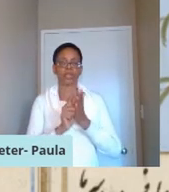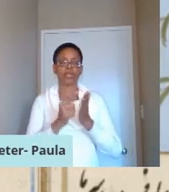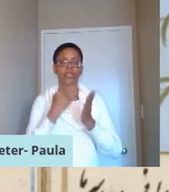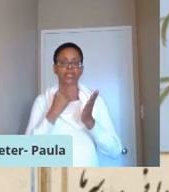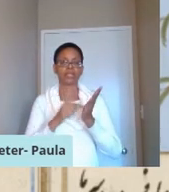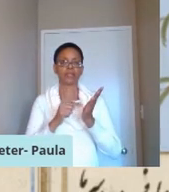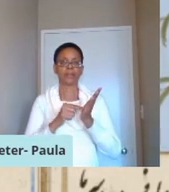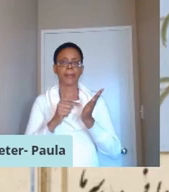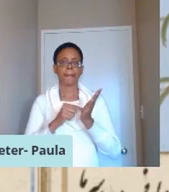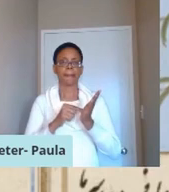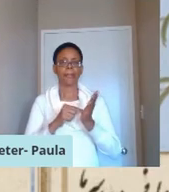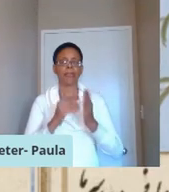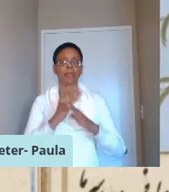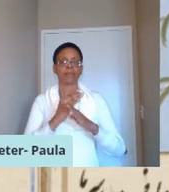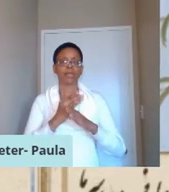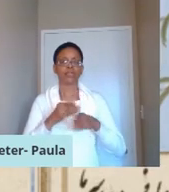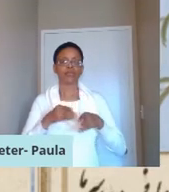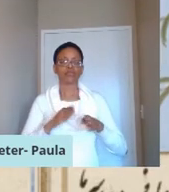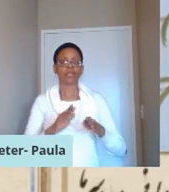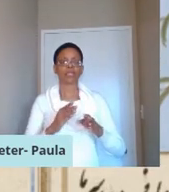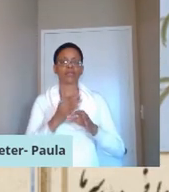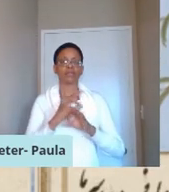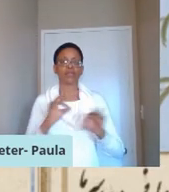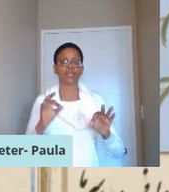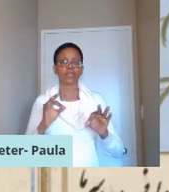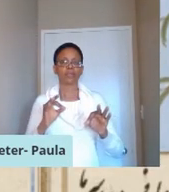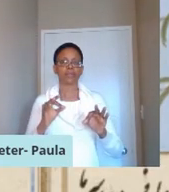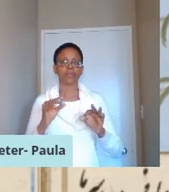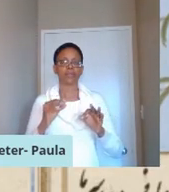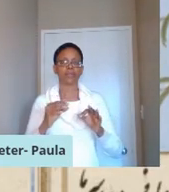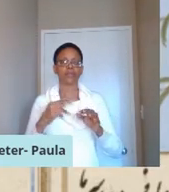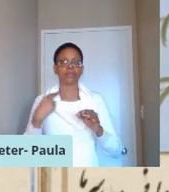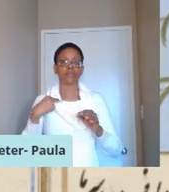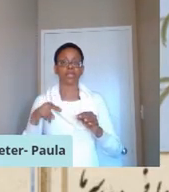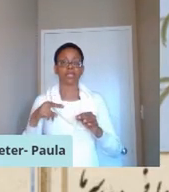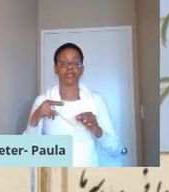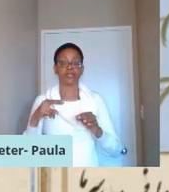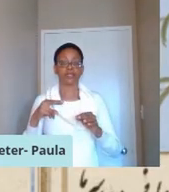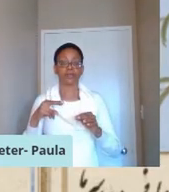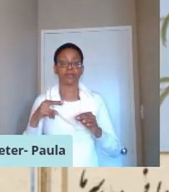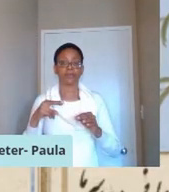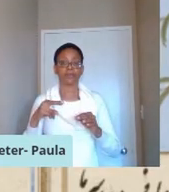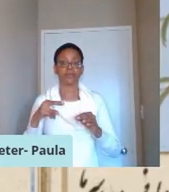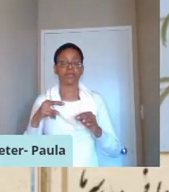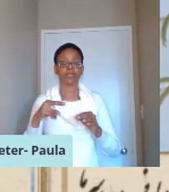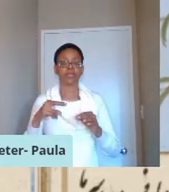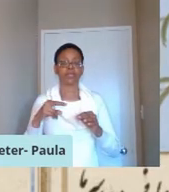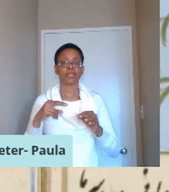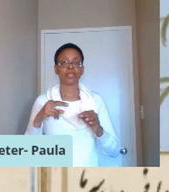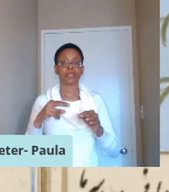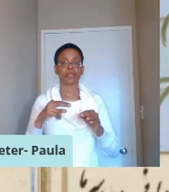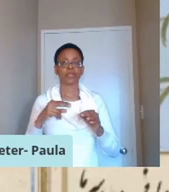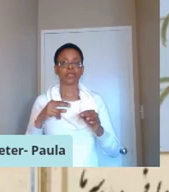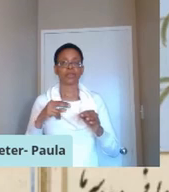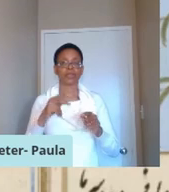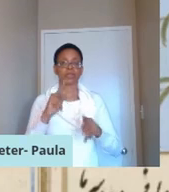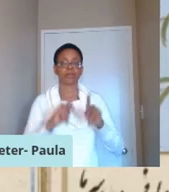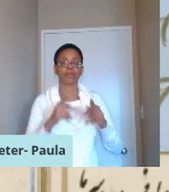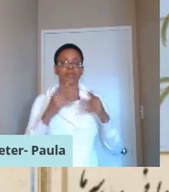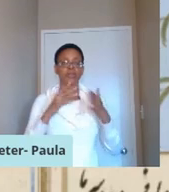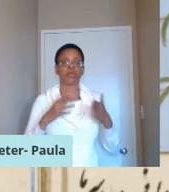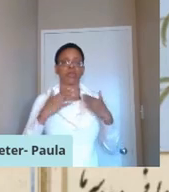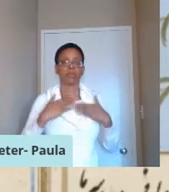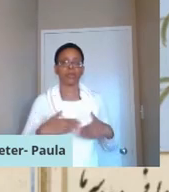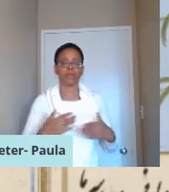actually protects the right to freedom of thought, conscience, and religion. And the European Convention on Human Rights and the Human